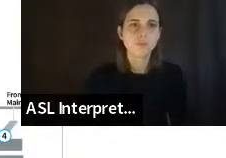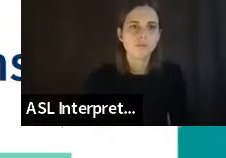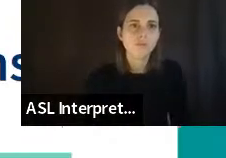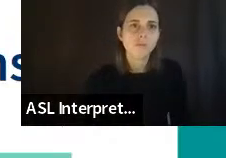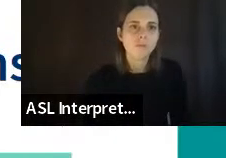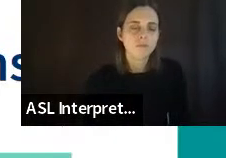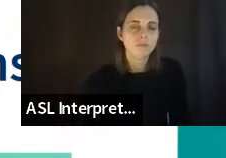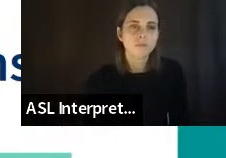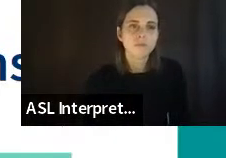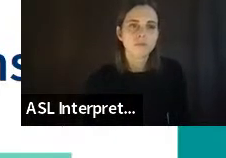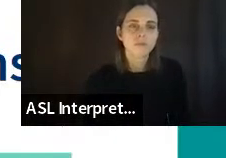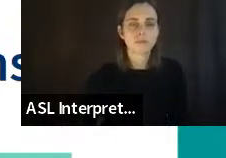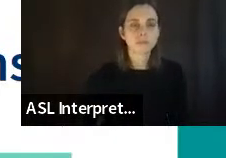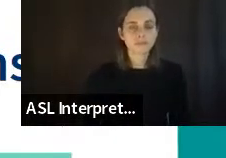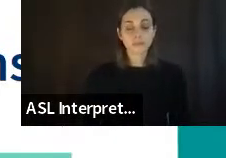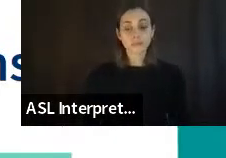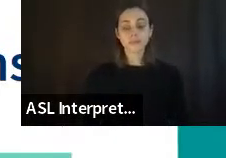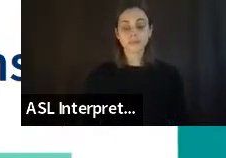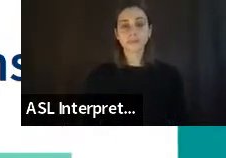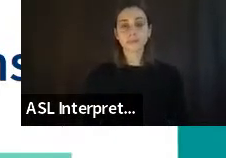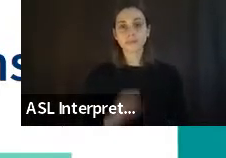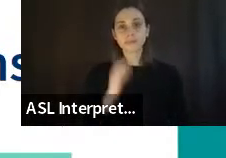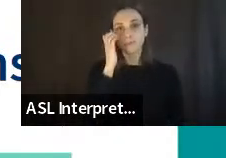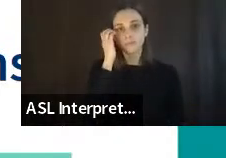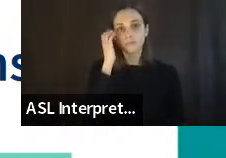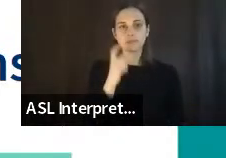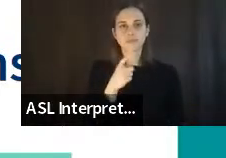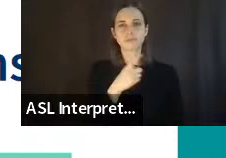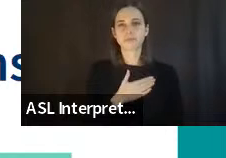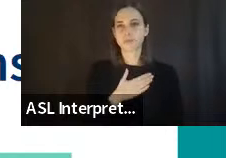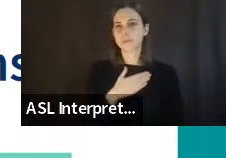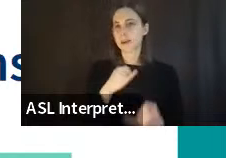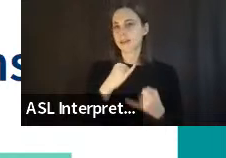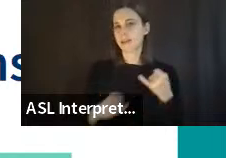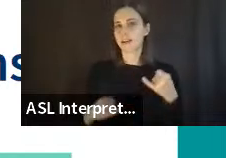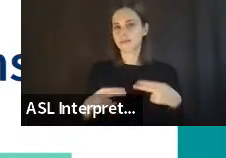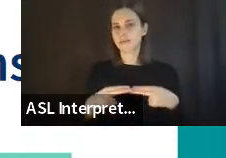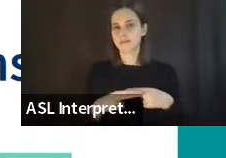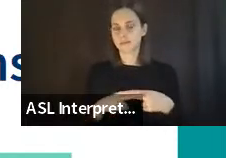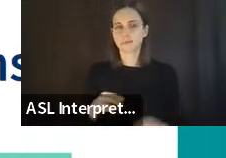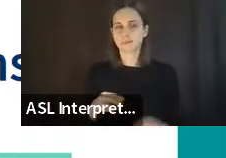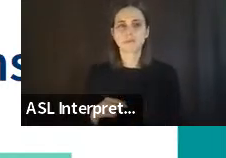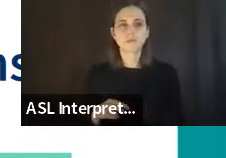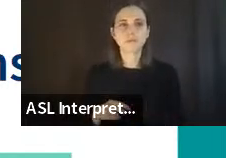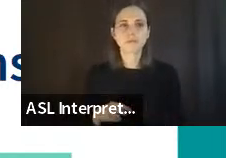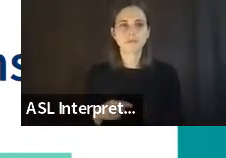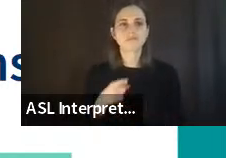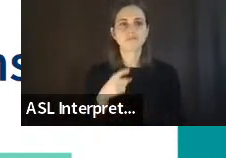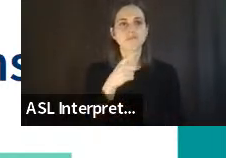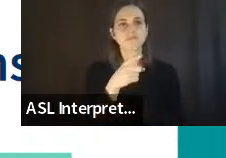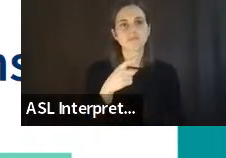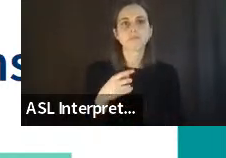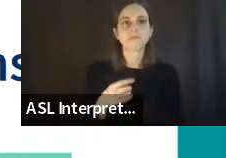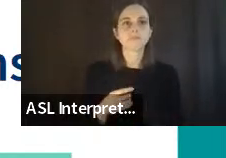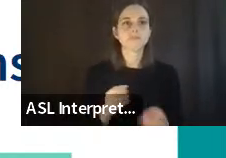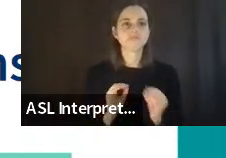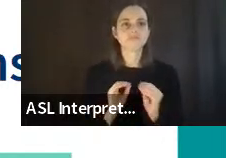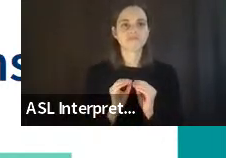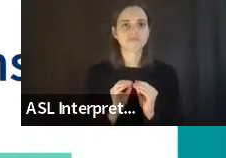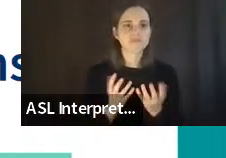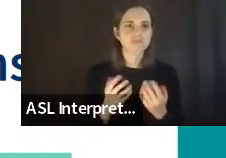Next slide. This is, I think, is my last one. So this kind of gets into some of the metrics, some of the transportation metrics that we'll